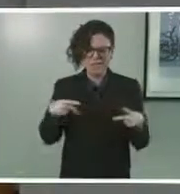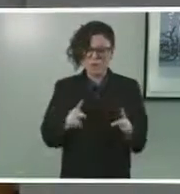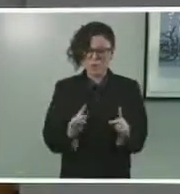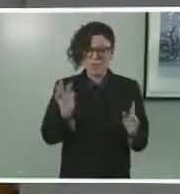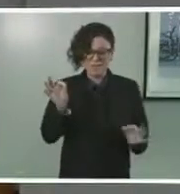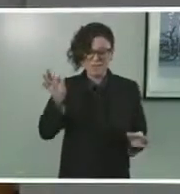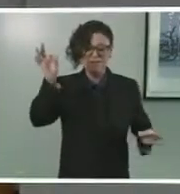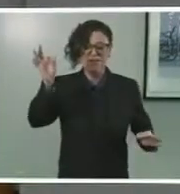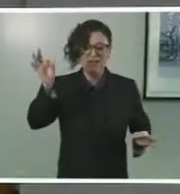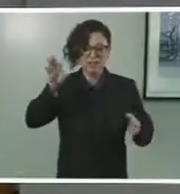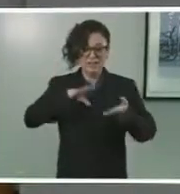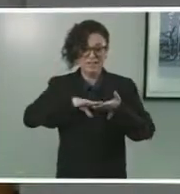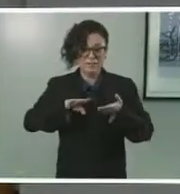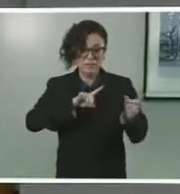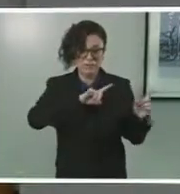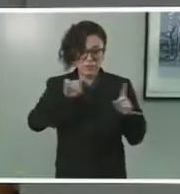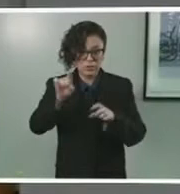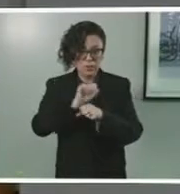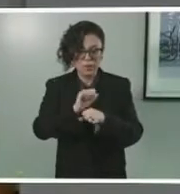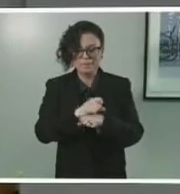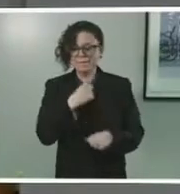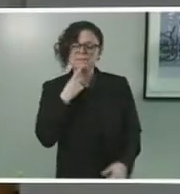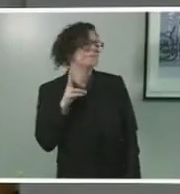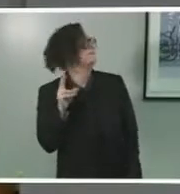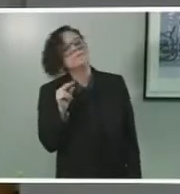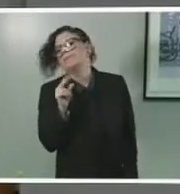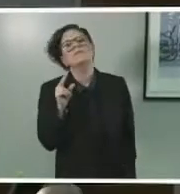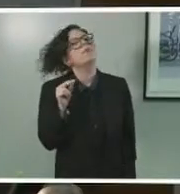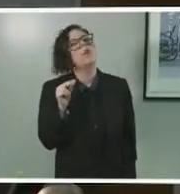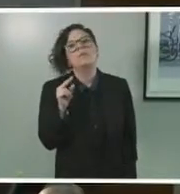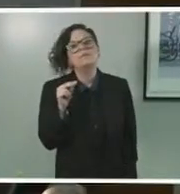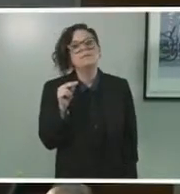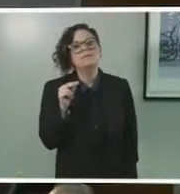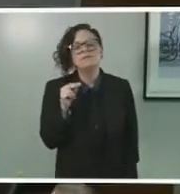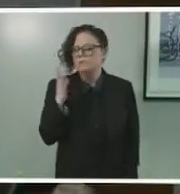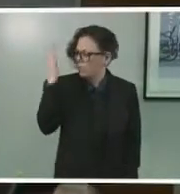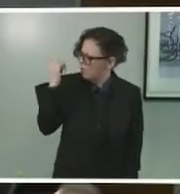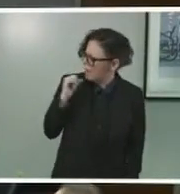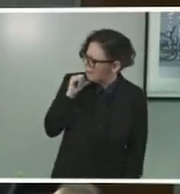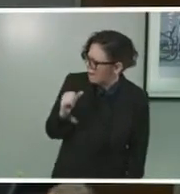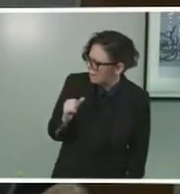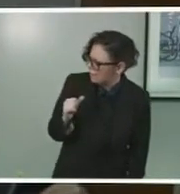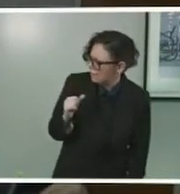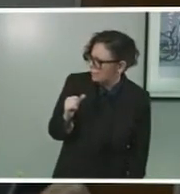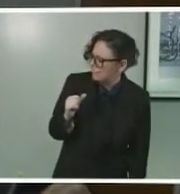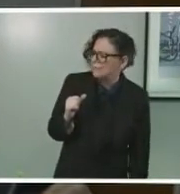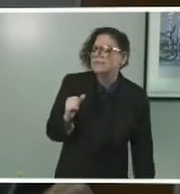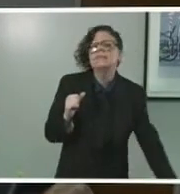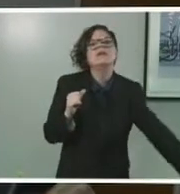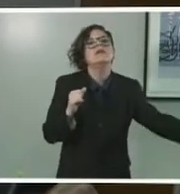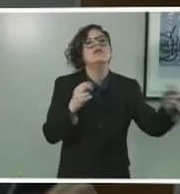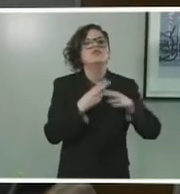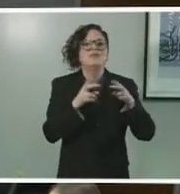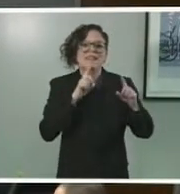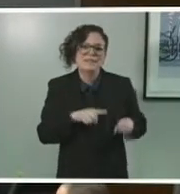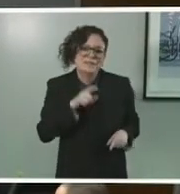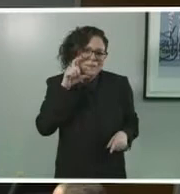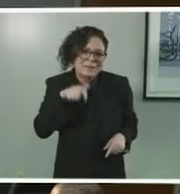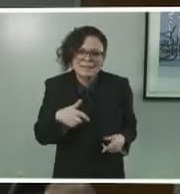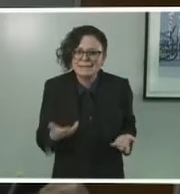exemption to be able to go to work? No. Why not? Basically, the short answer is that it's not